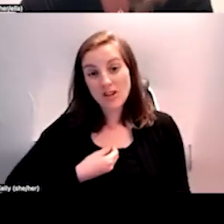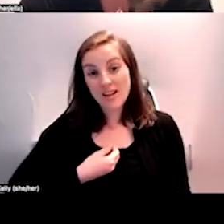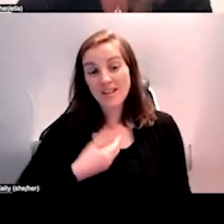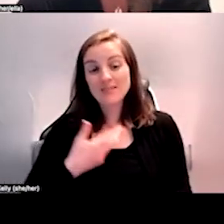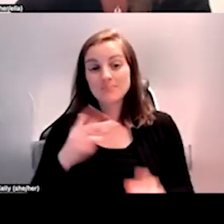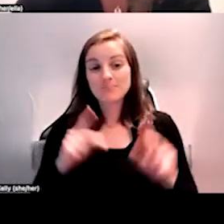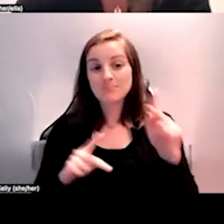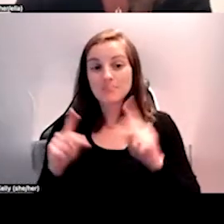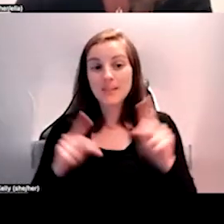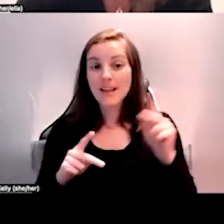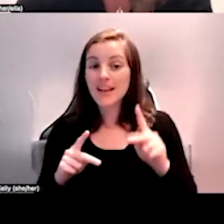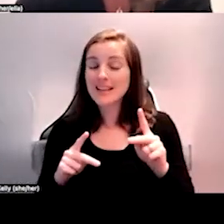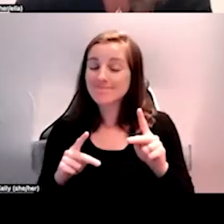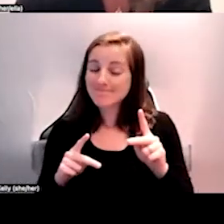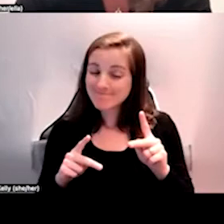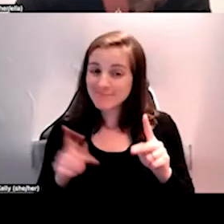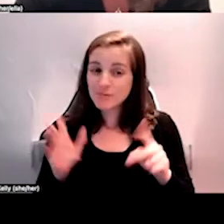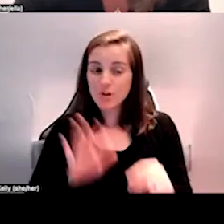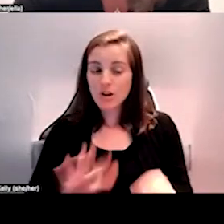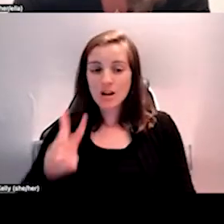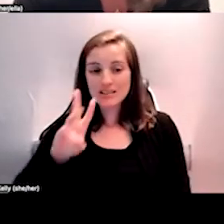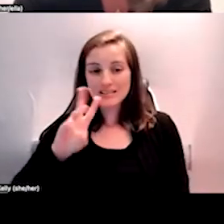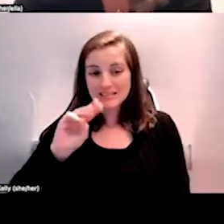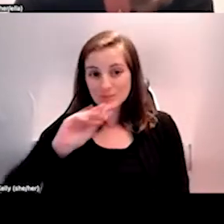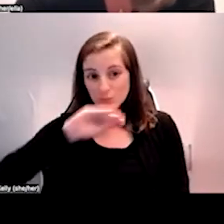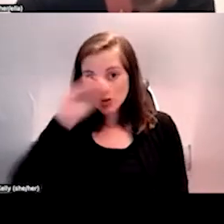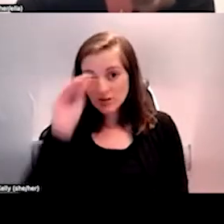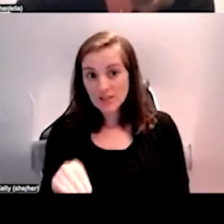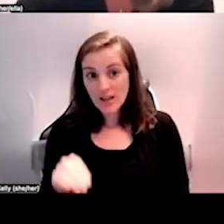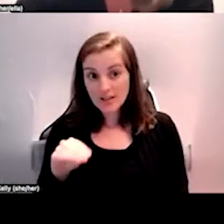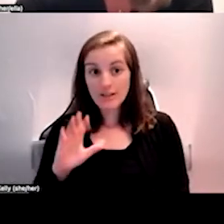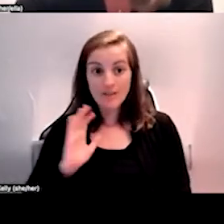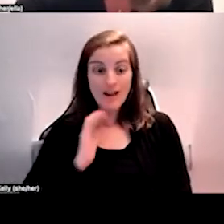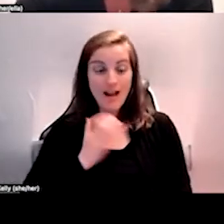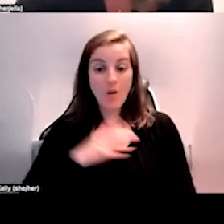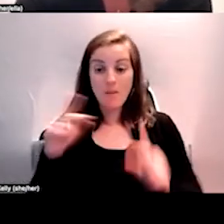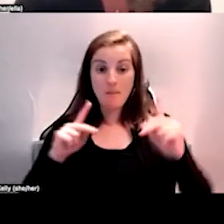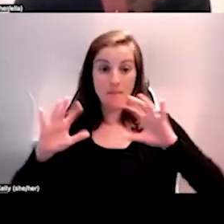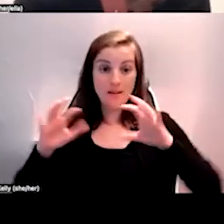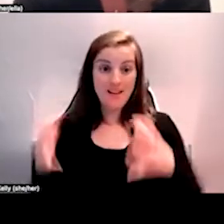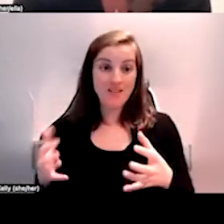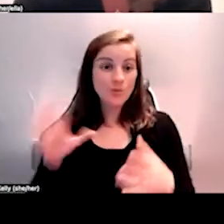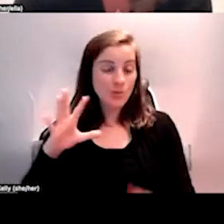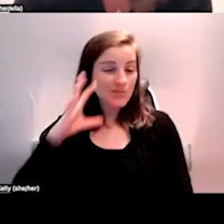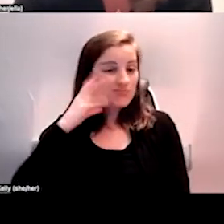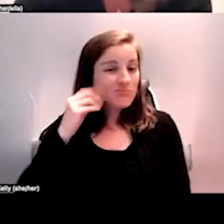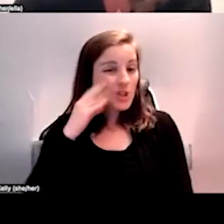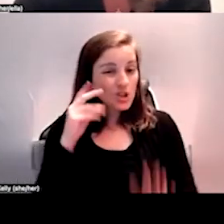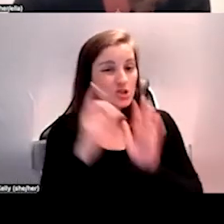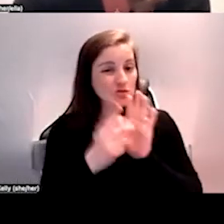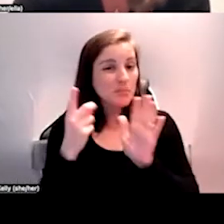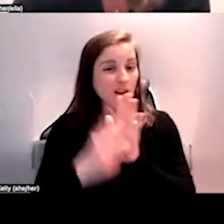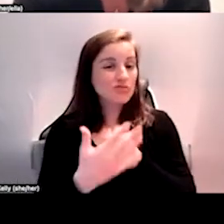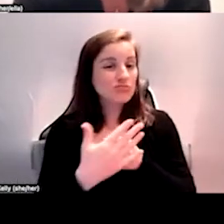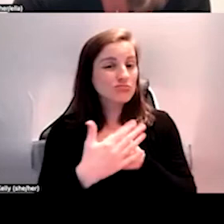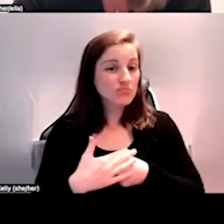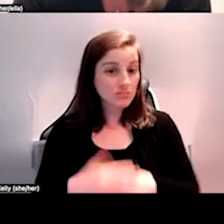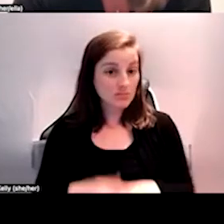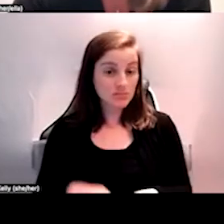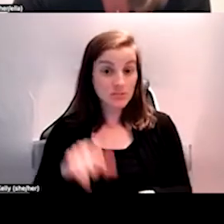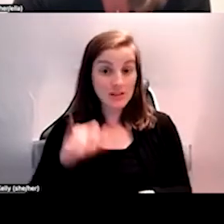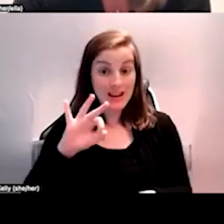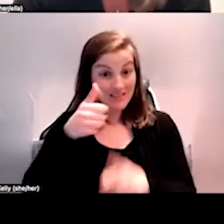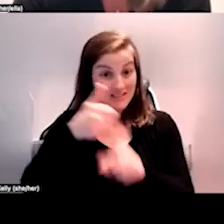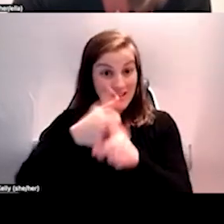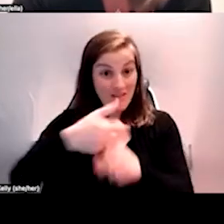Around 60% of our population will experience discrimination, and it's higher if you are a person of color,